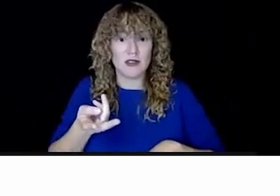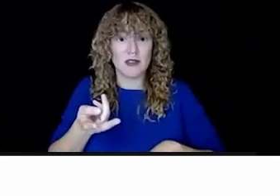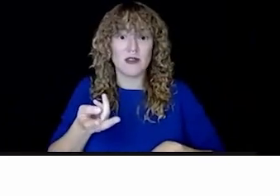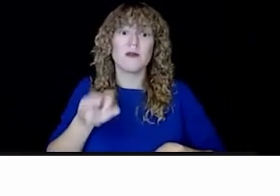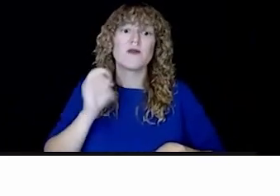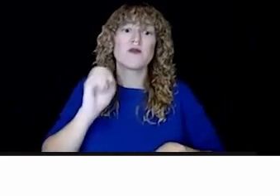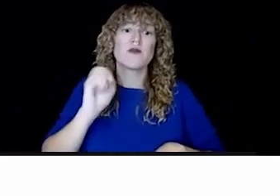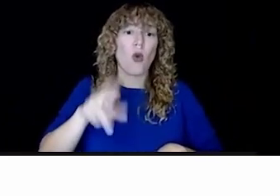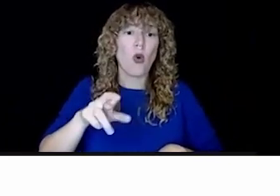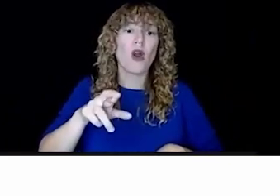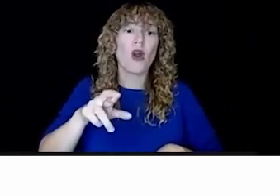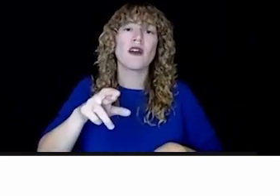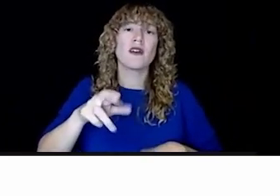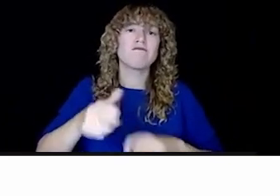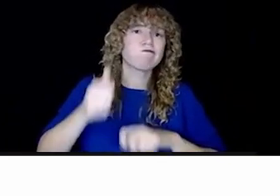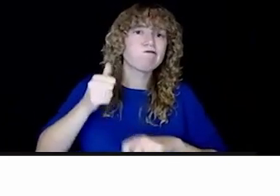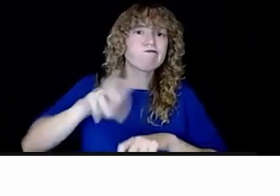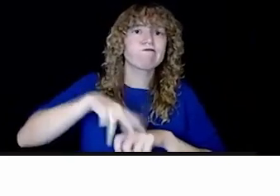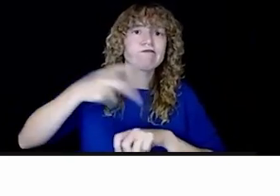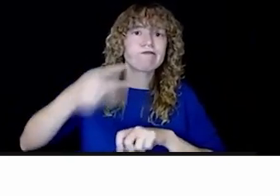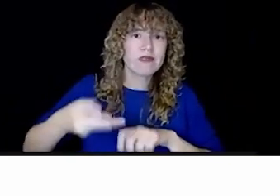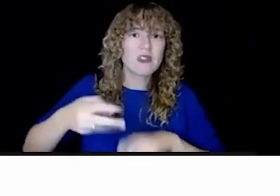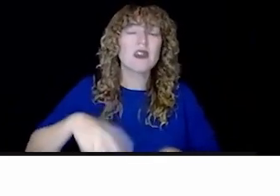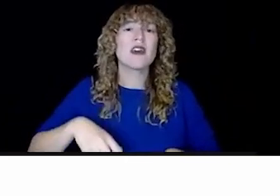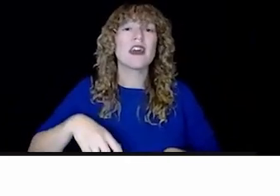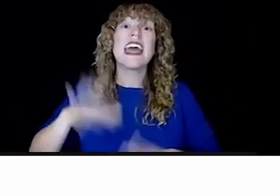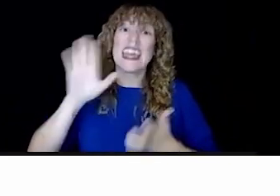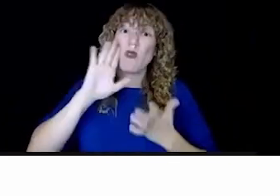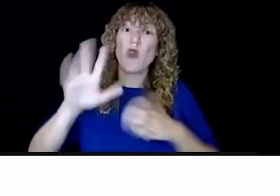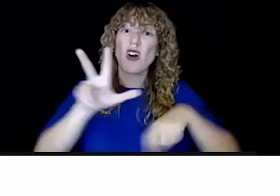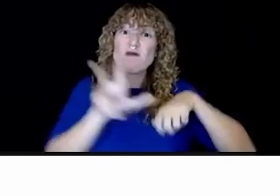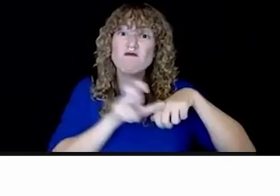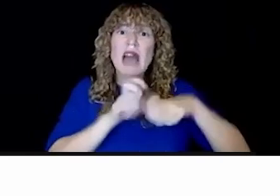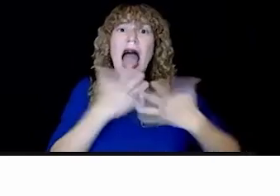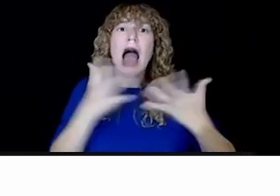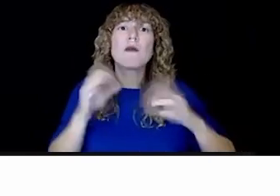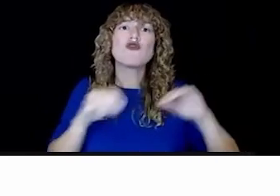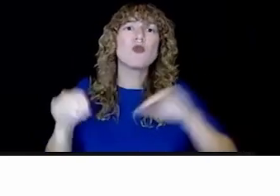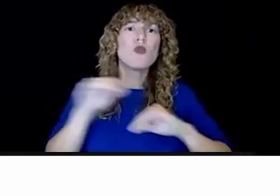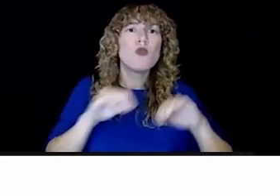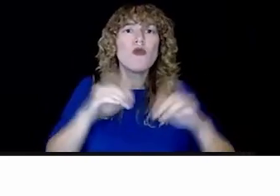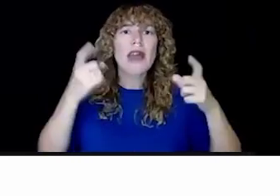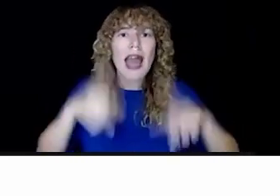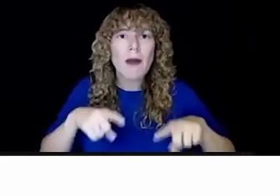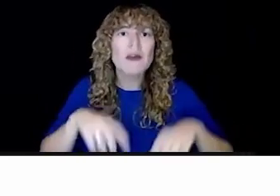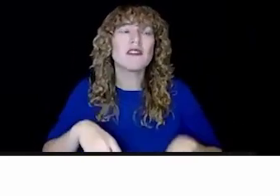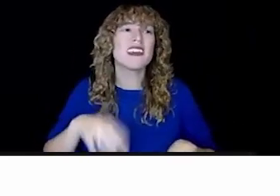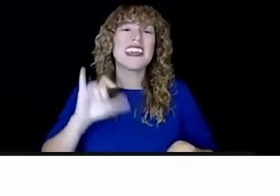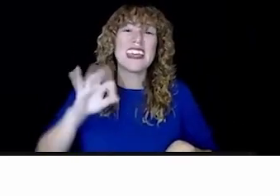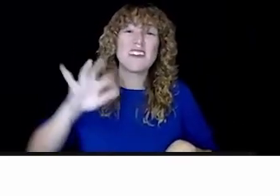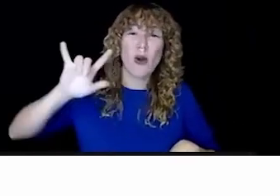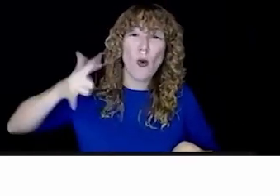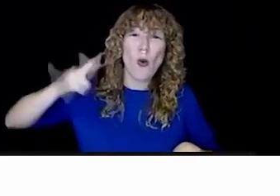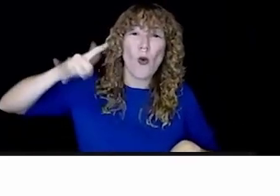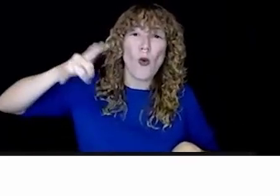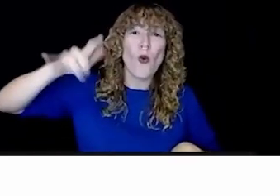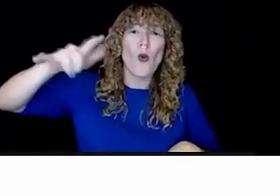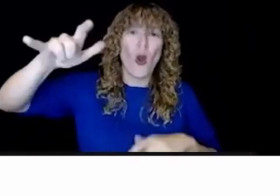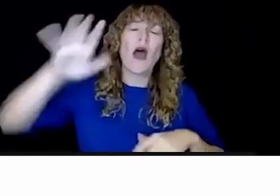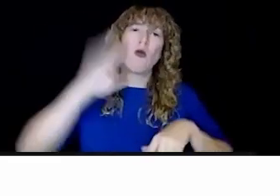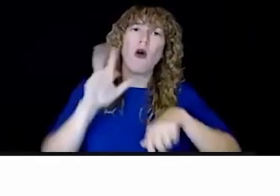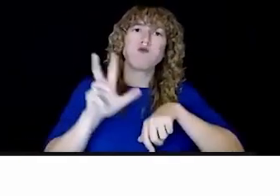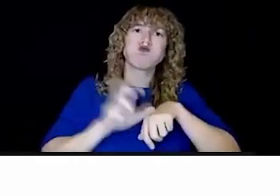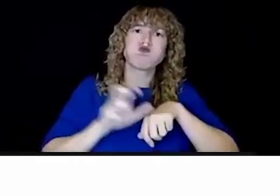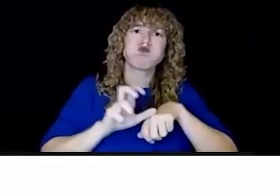device would move during takeoff and landing, and how it is affected by turbulence. The data loggers are powered by AA